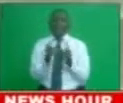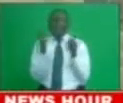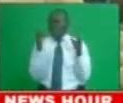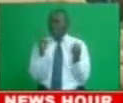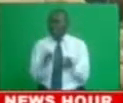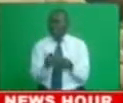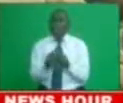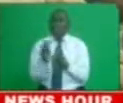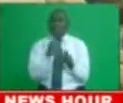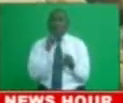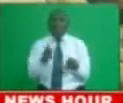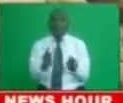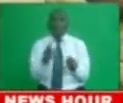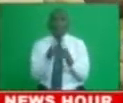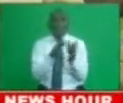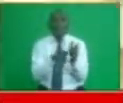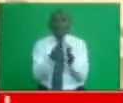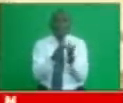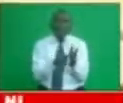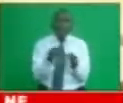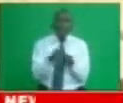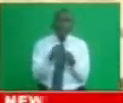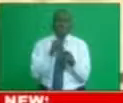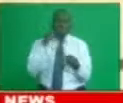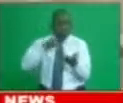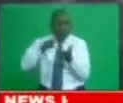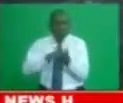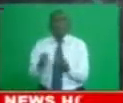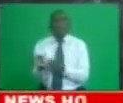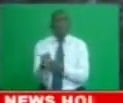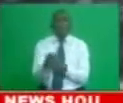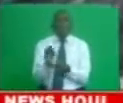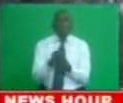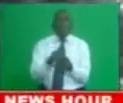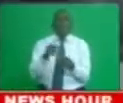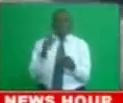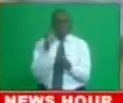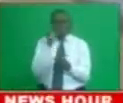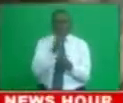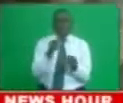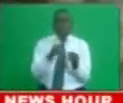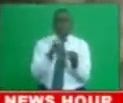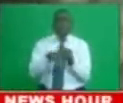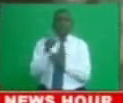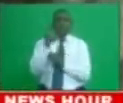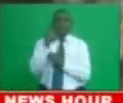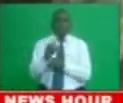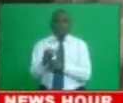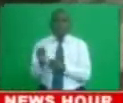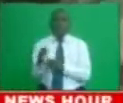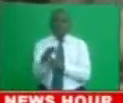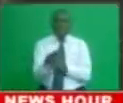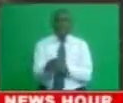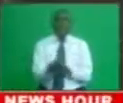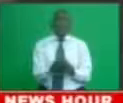as illegal, unreported and unregulated fishing accounts for an estimated 40% of fish